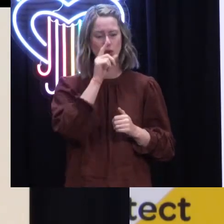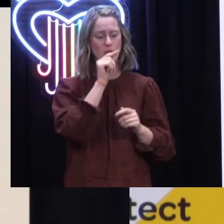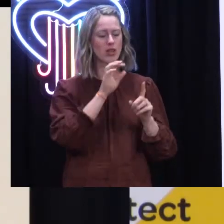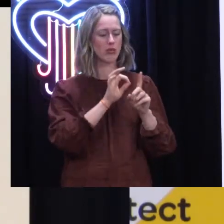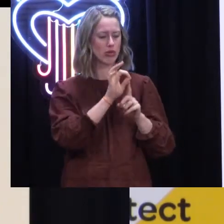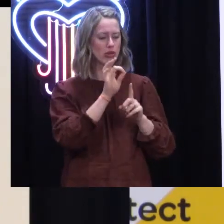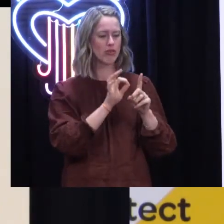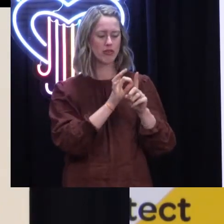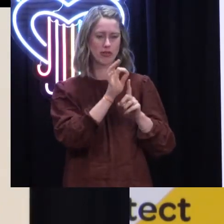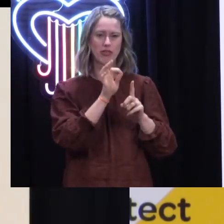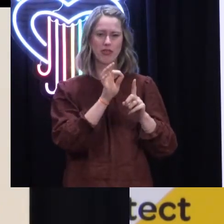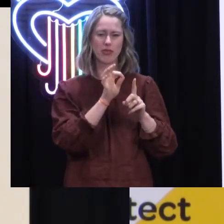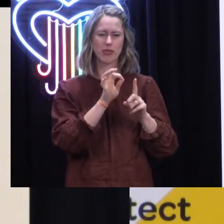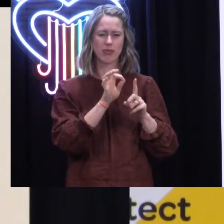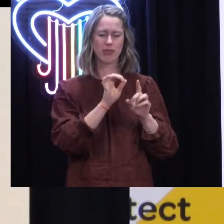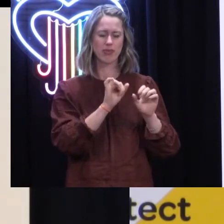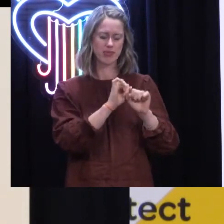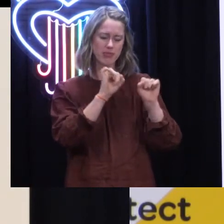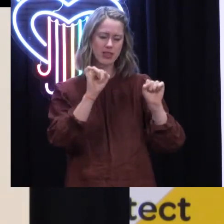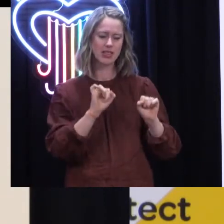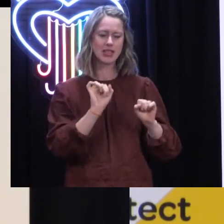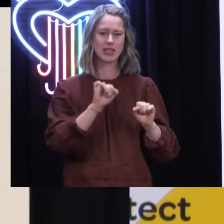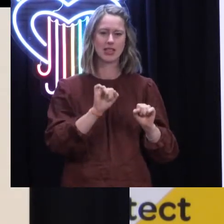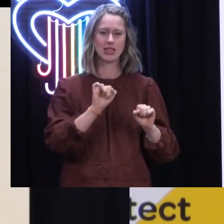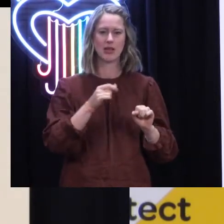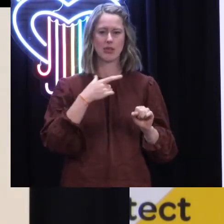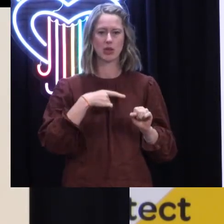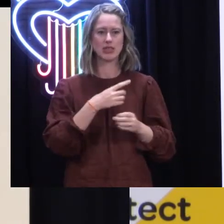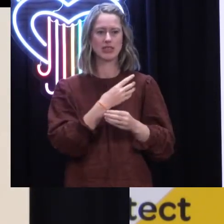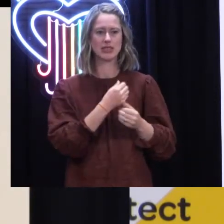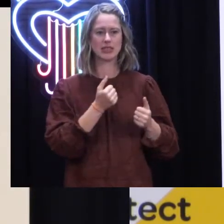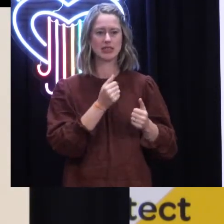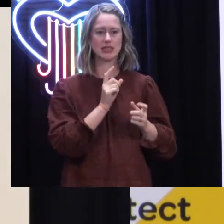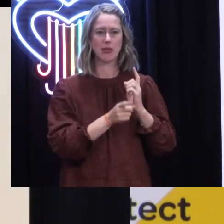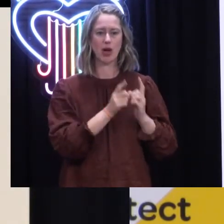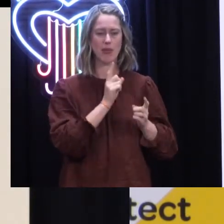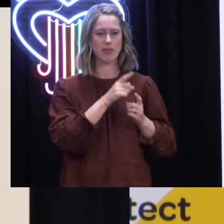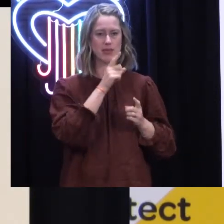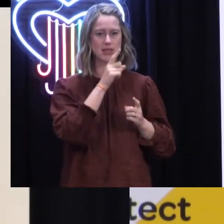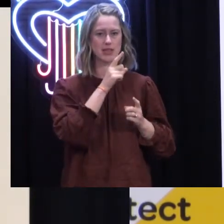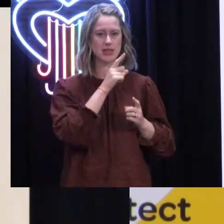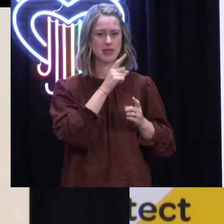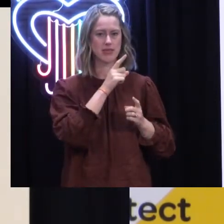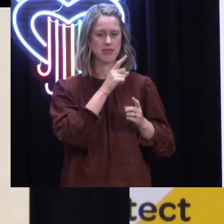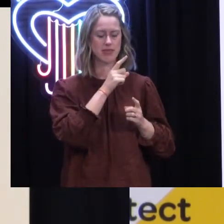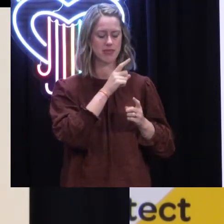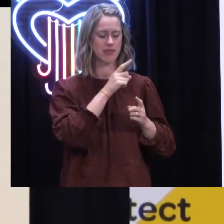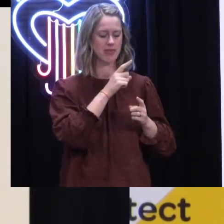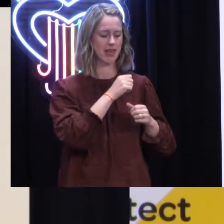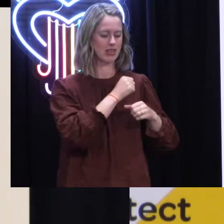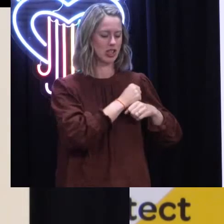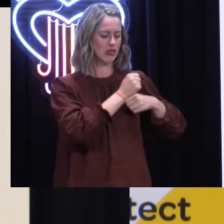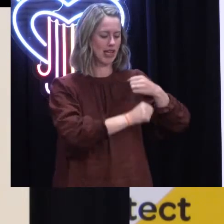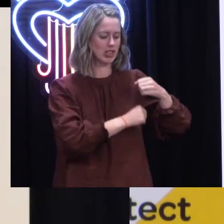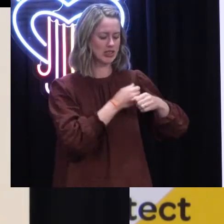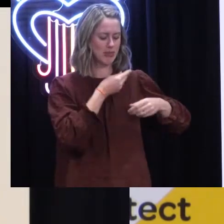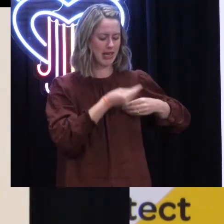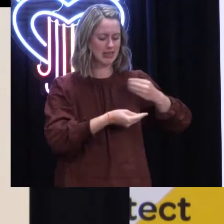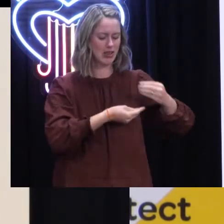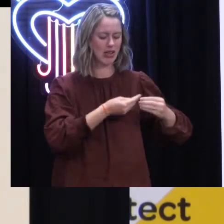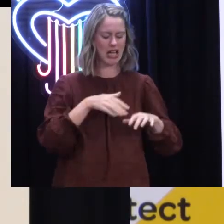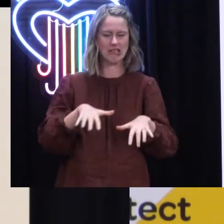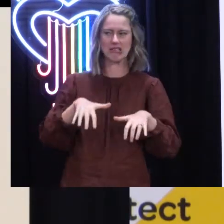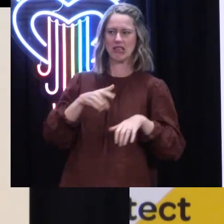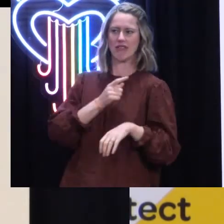just generally because of, in some cases, generations of there potentially being mistrust with government agencies. And I